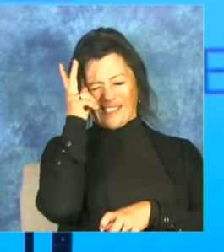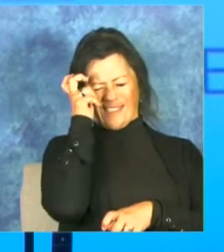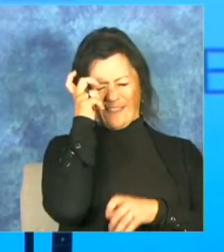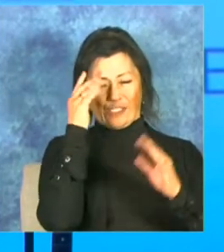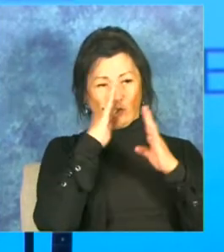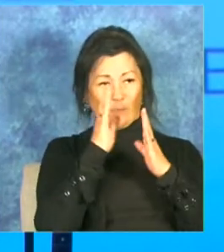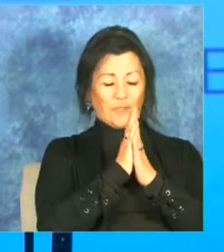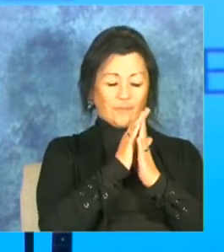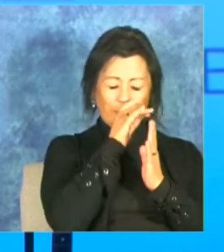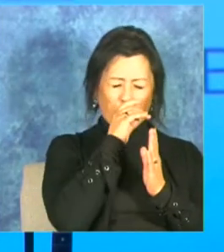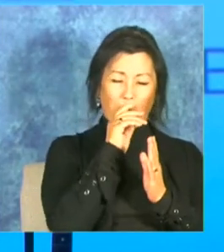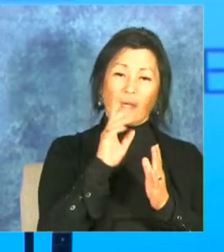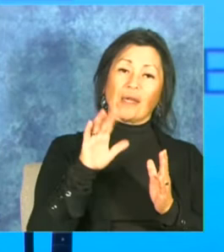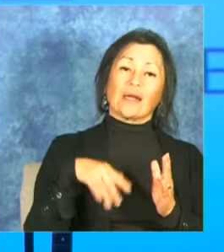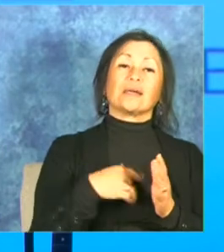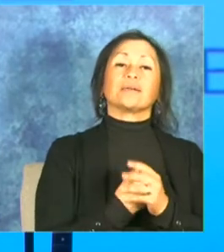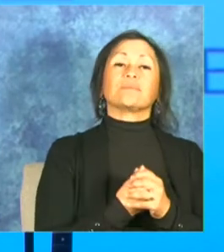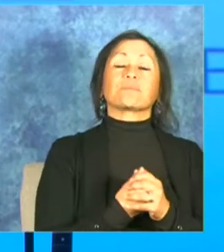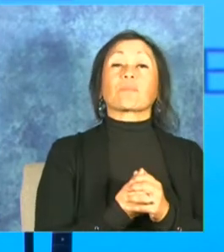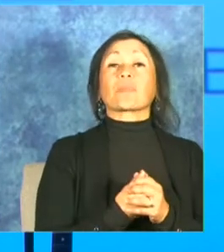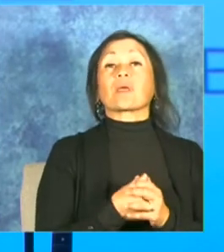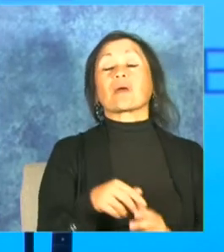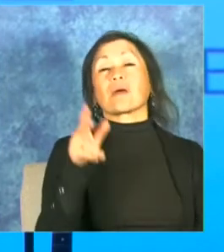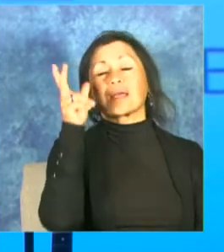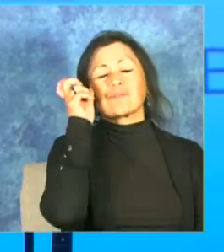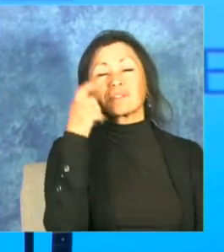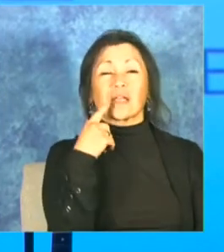on in the glory of God, and he said, "Well, I want a piece of that action."